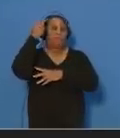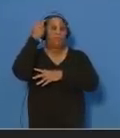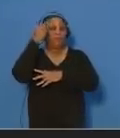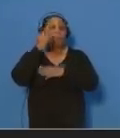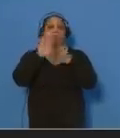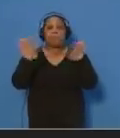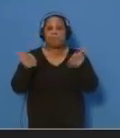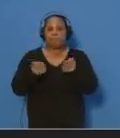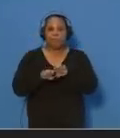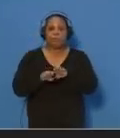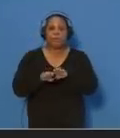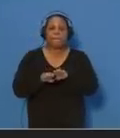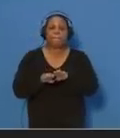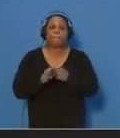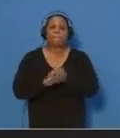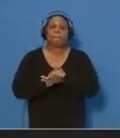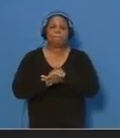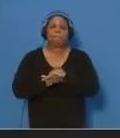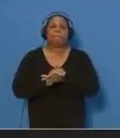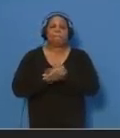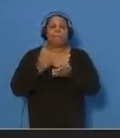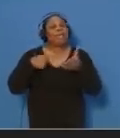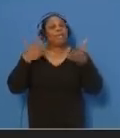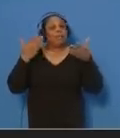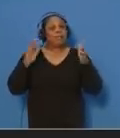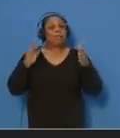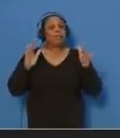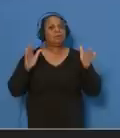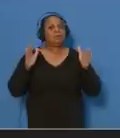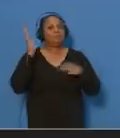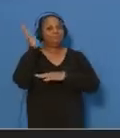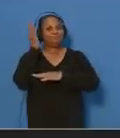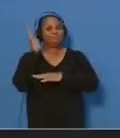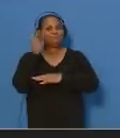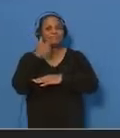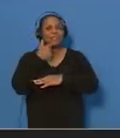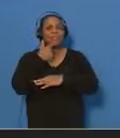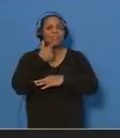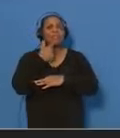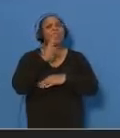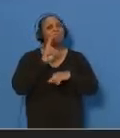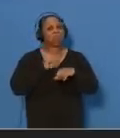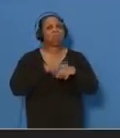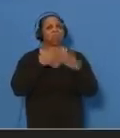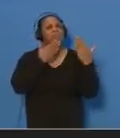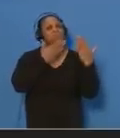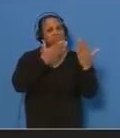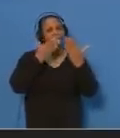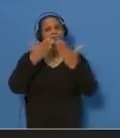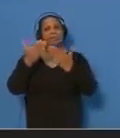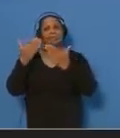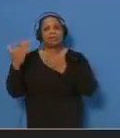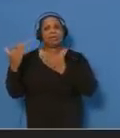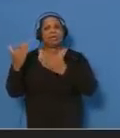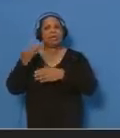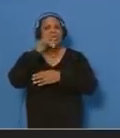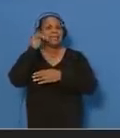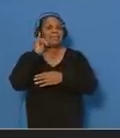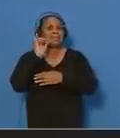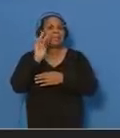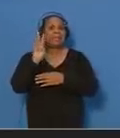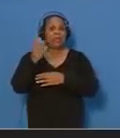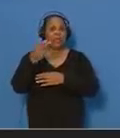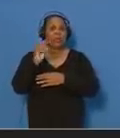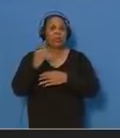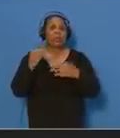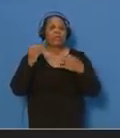Bermuda. I will conclude my remarks with my customary thank you. Yesterday was World Health Day, and I